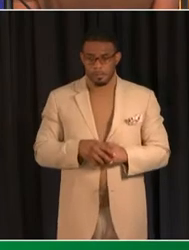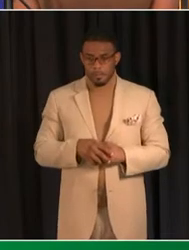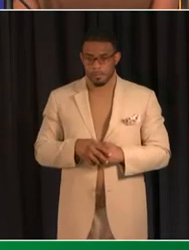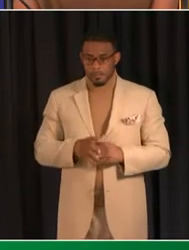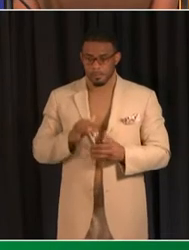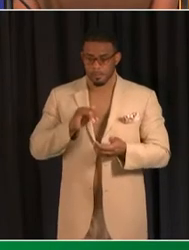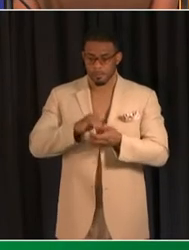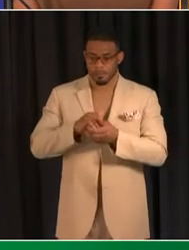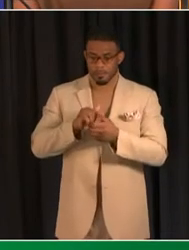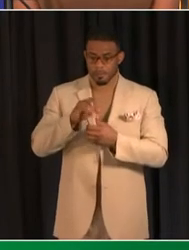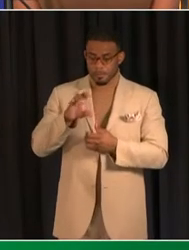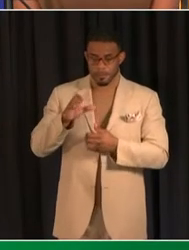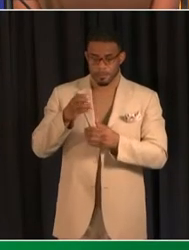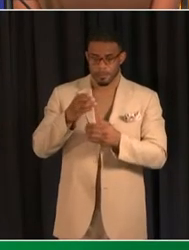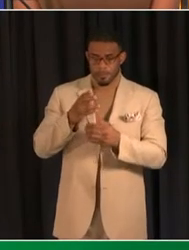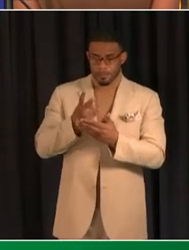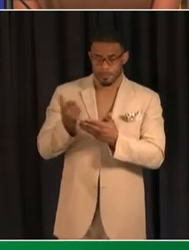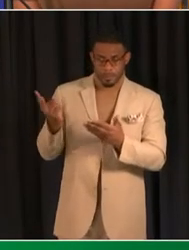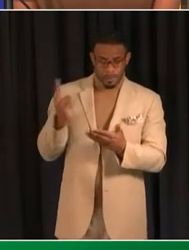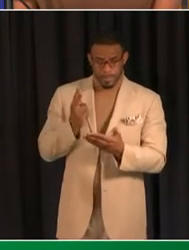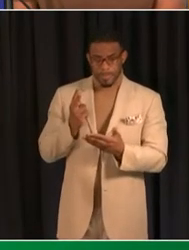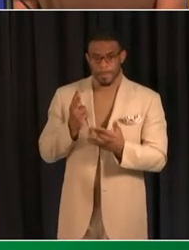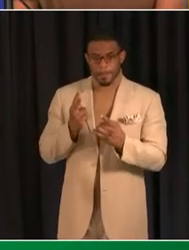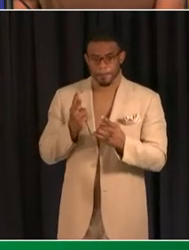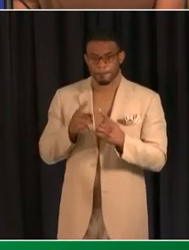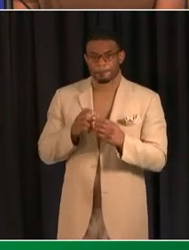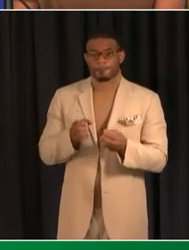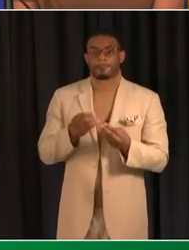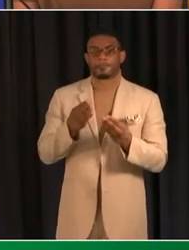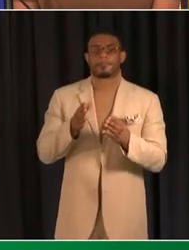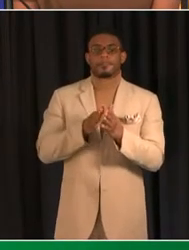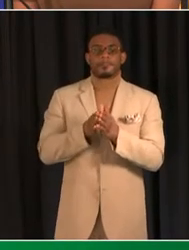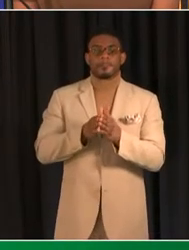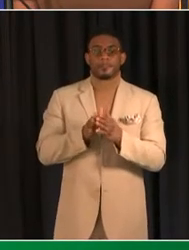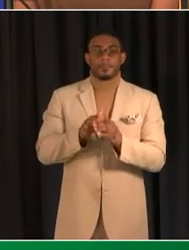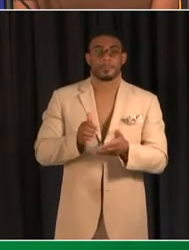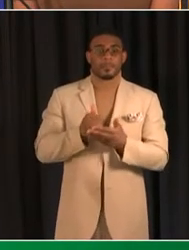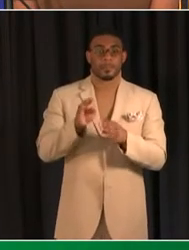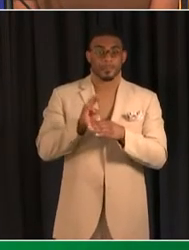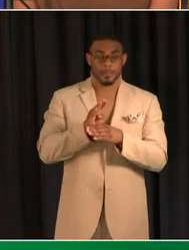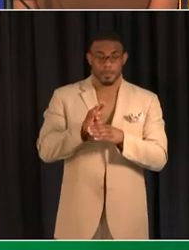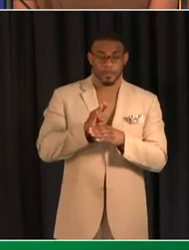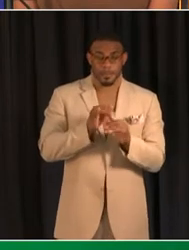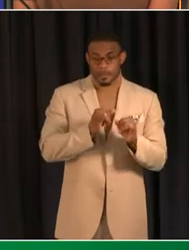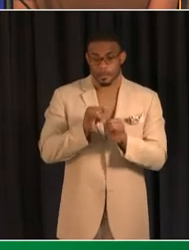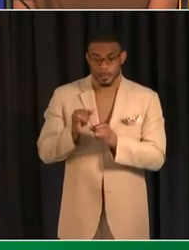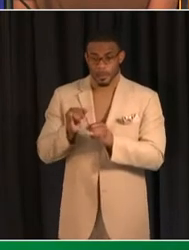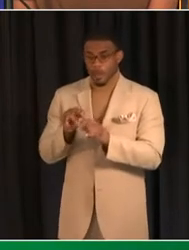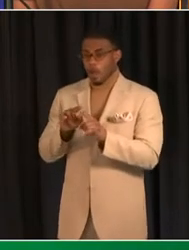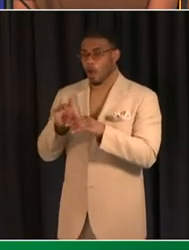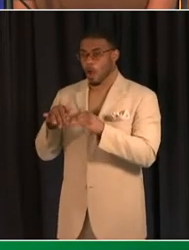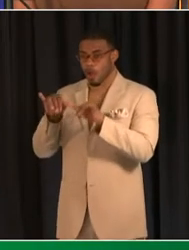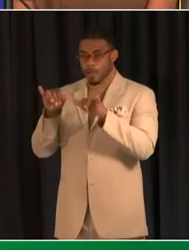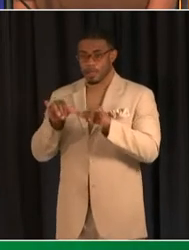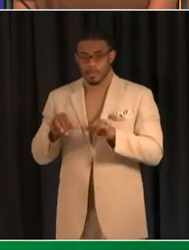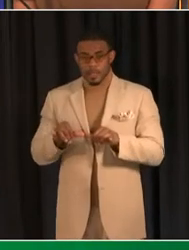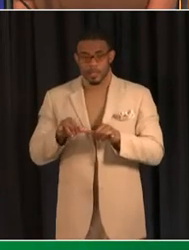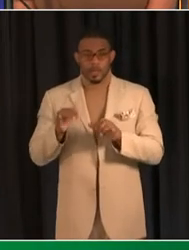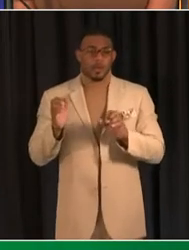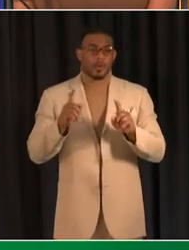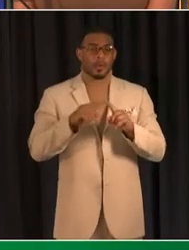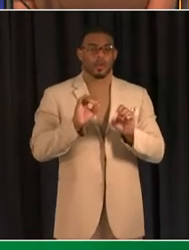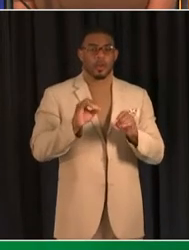DC. We partnered with DC the week before last to provide incentives to help businesses and individuals of all